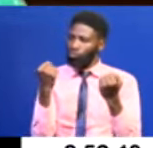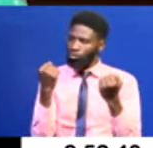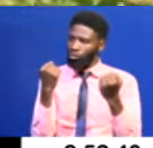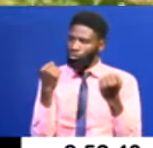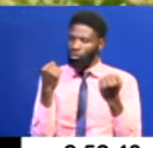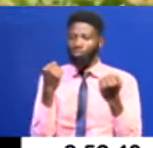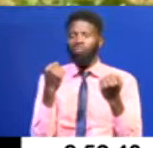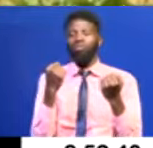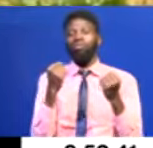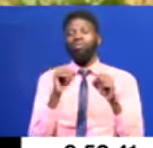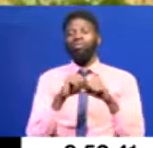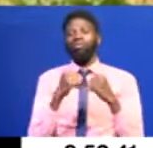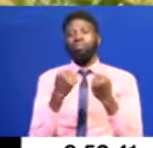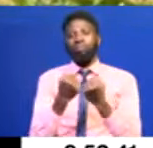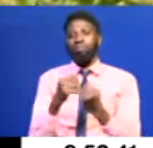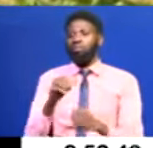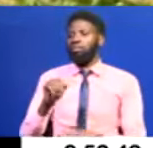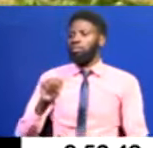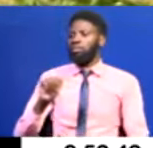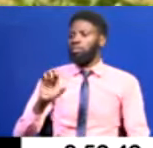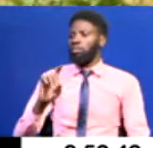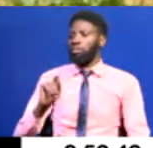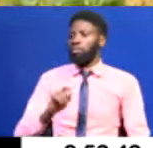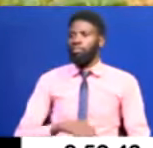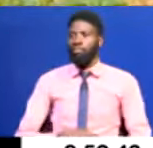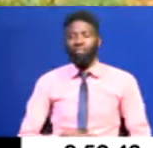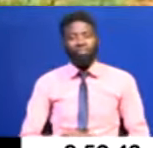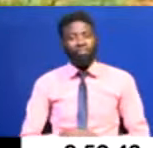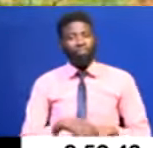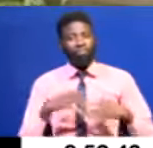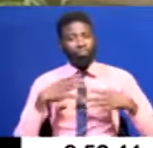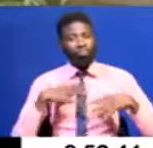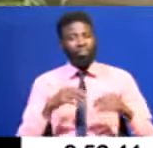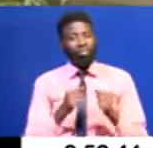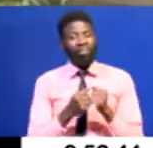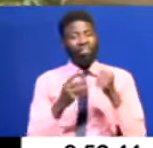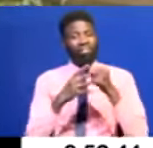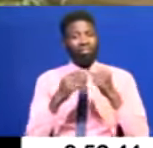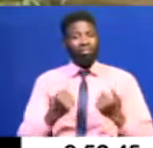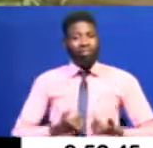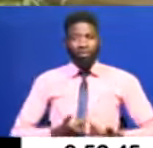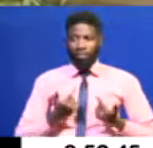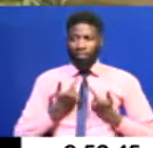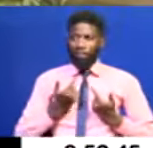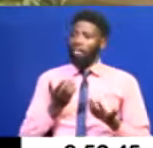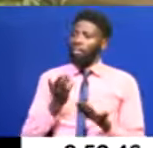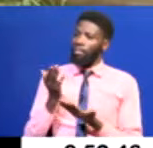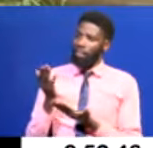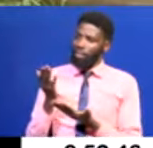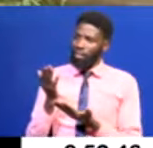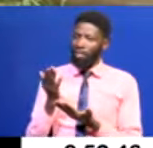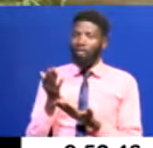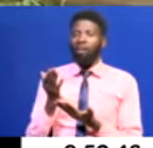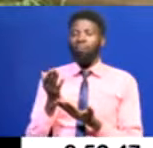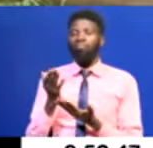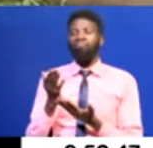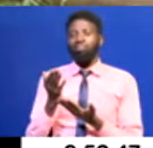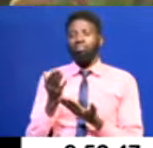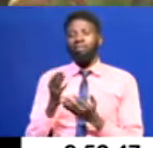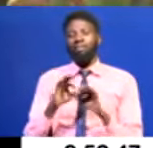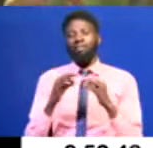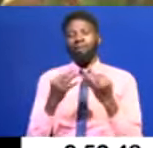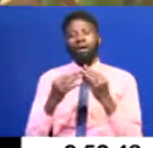Societies Act. Meanwhile, 19 survivors of the Shakahola incident have since been identified by their